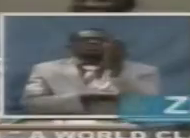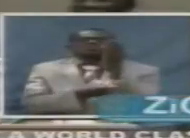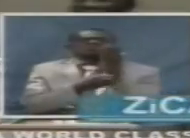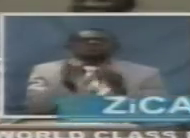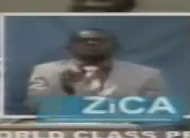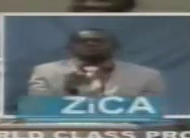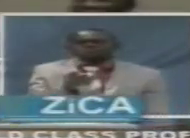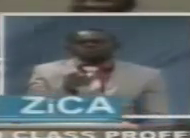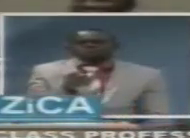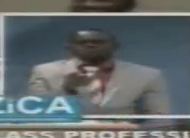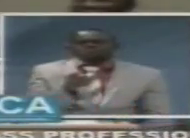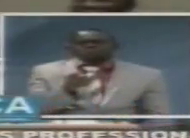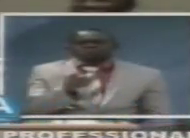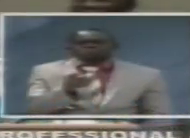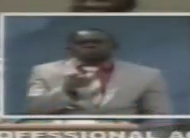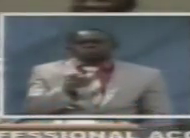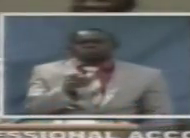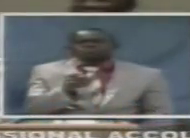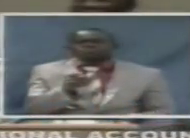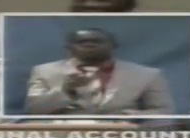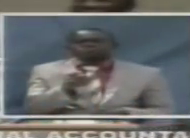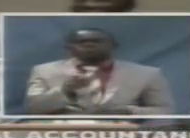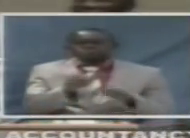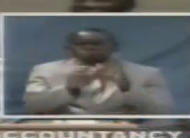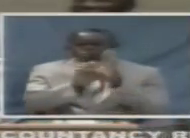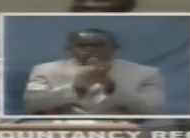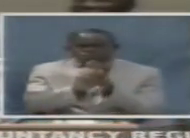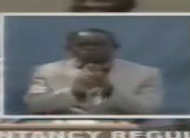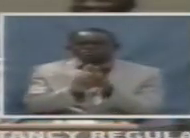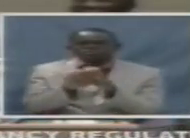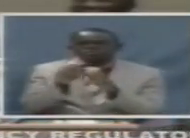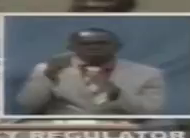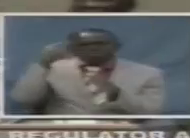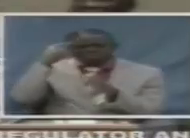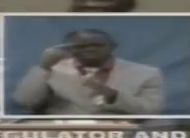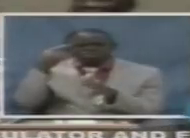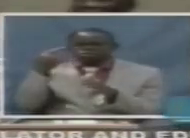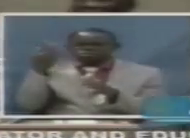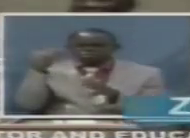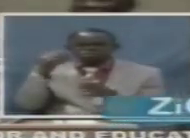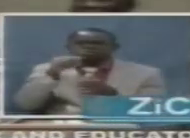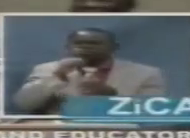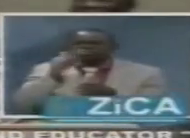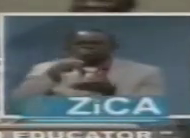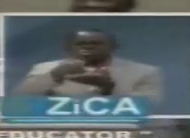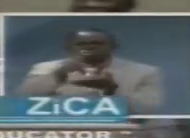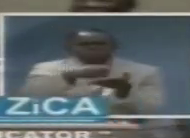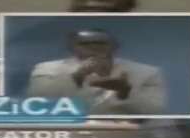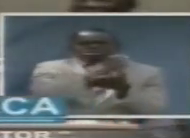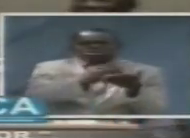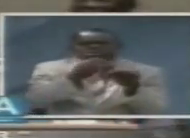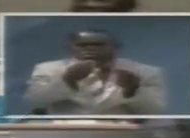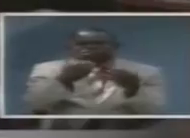Mr. Speaker, government significantly reduced the accumulation of arrears. As a result of the